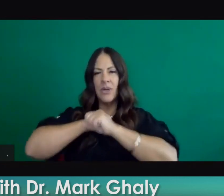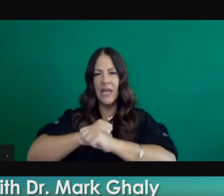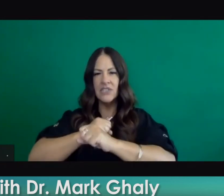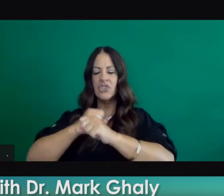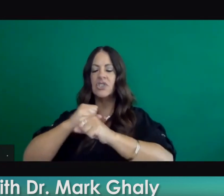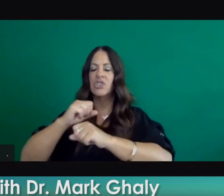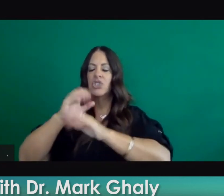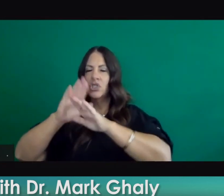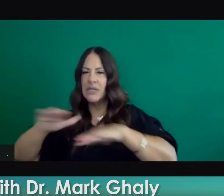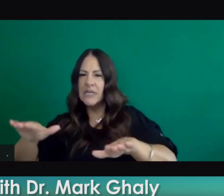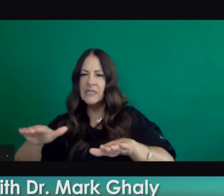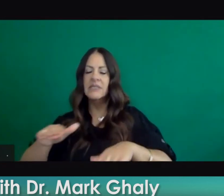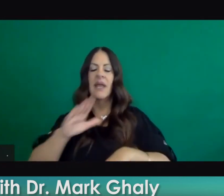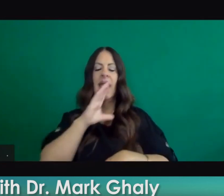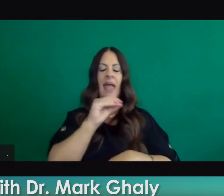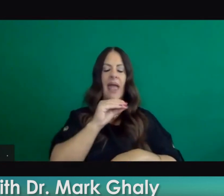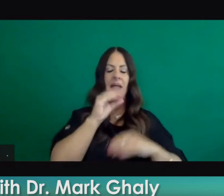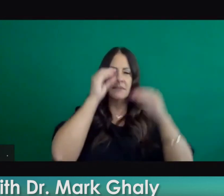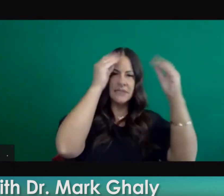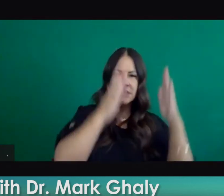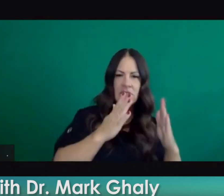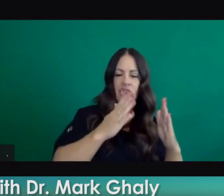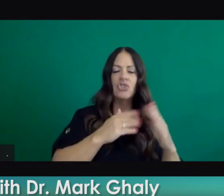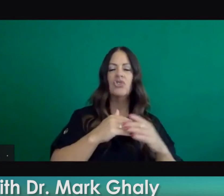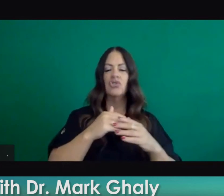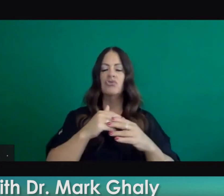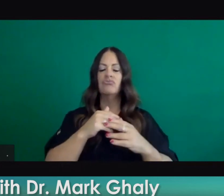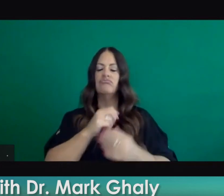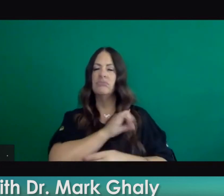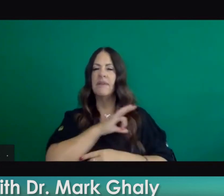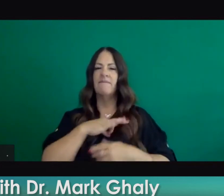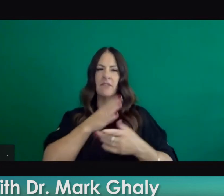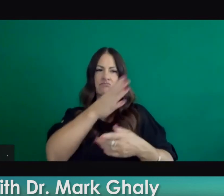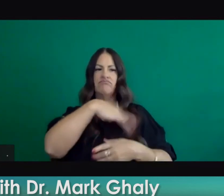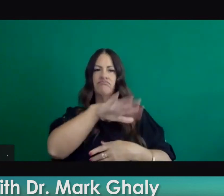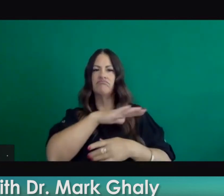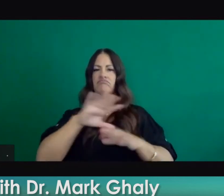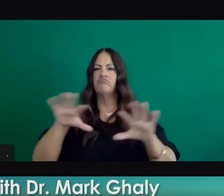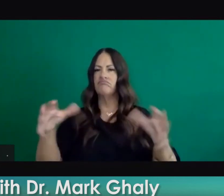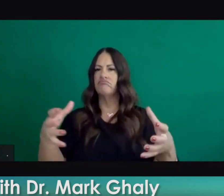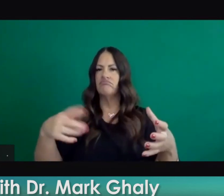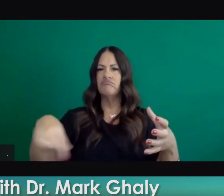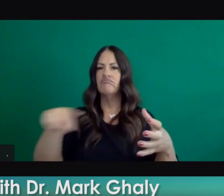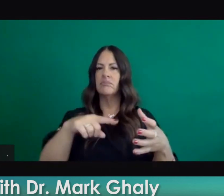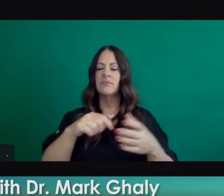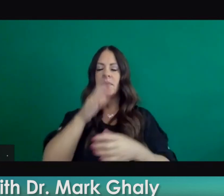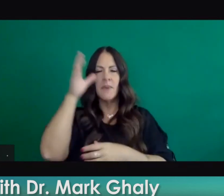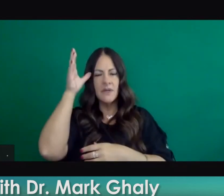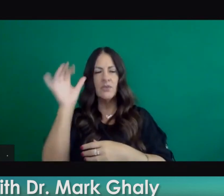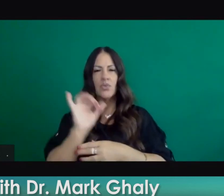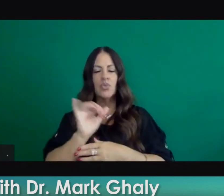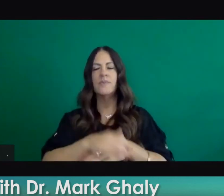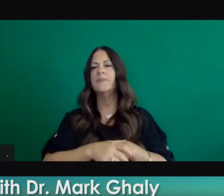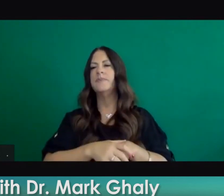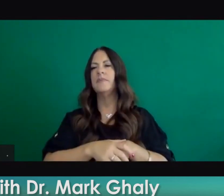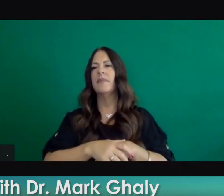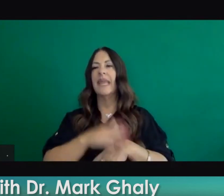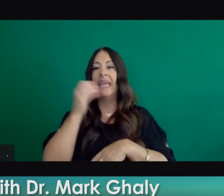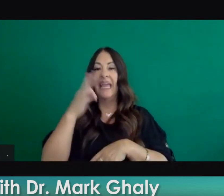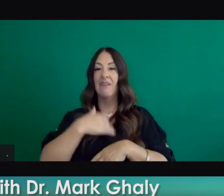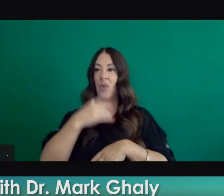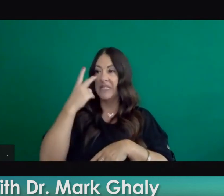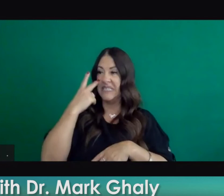and staff are of paramount importance. And if after opening we see transmission rates go up